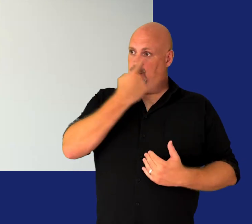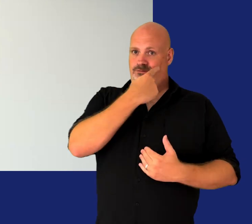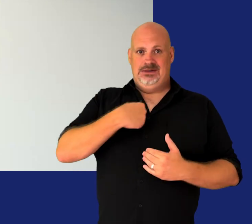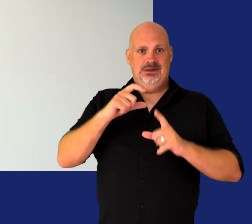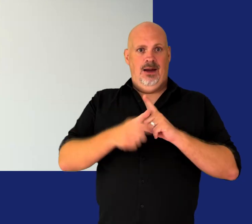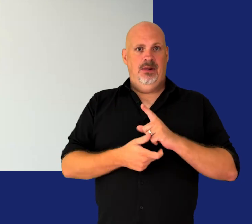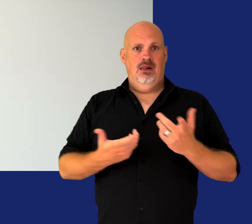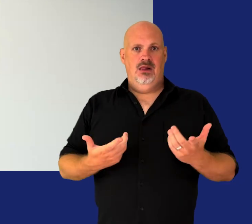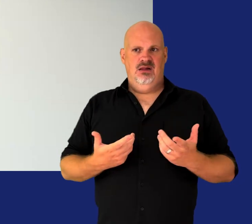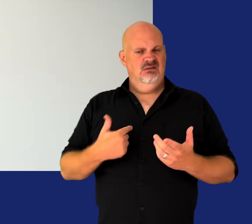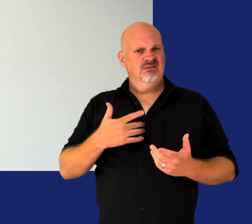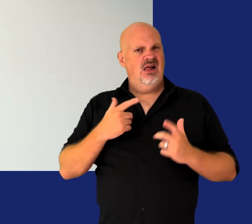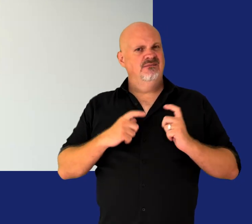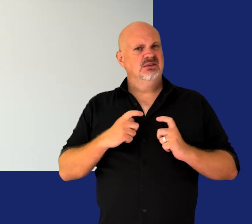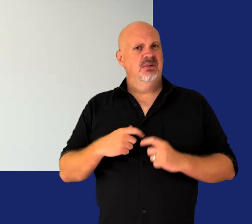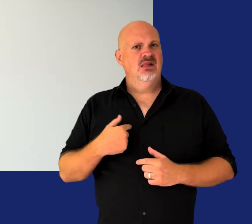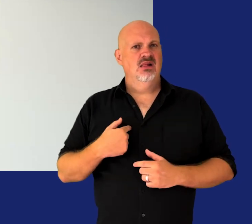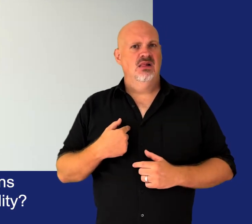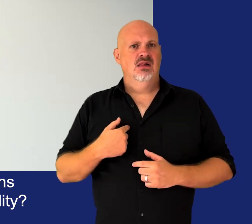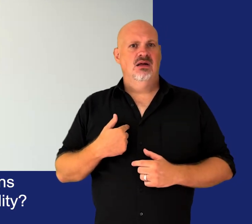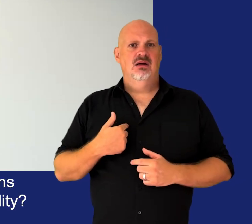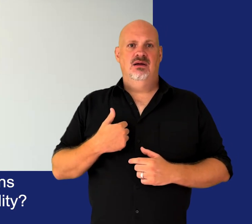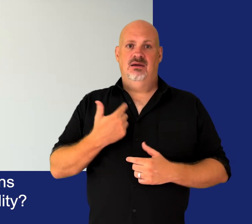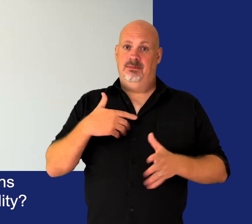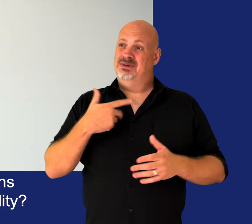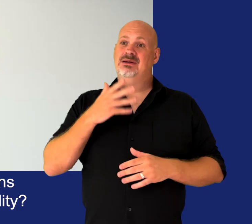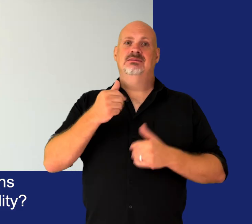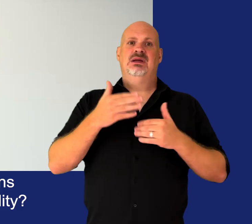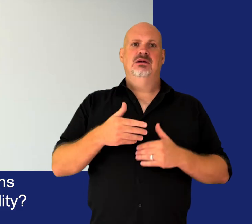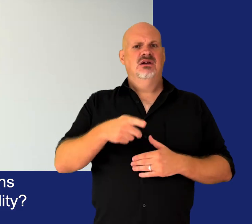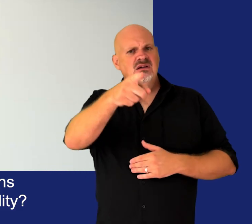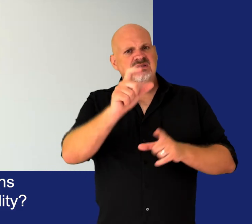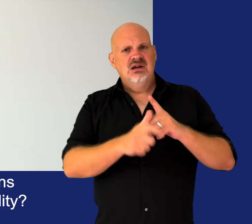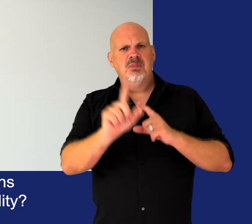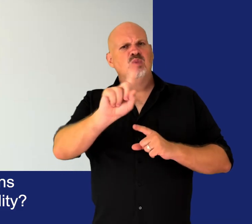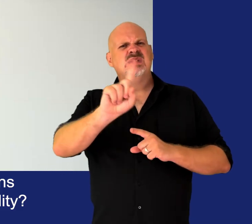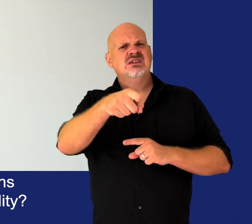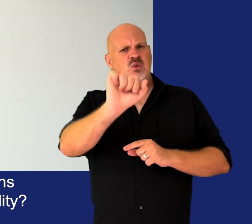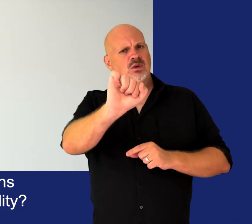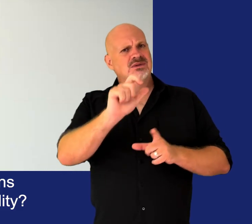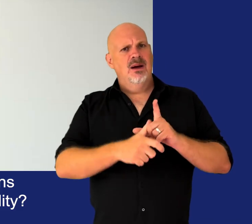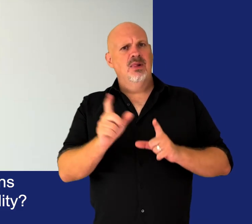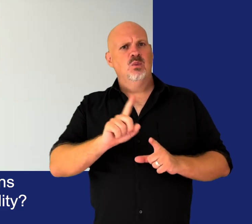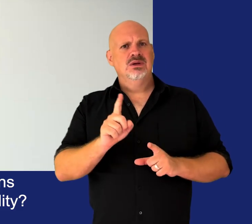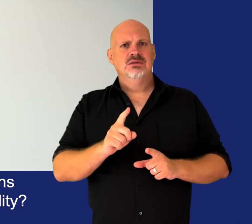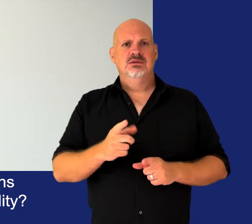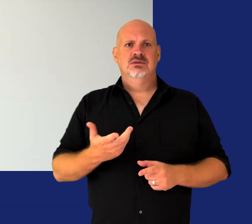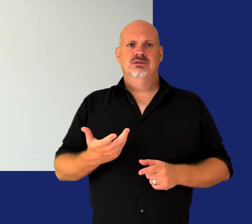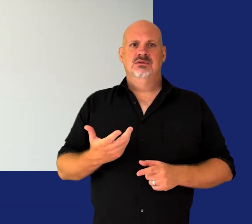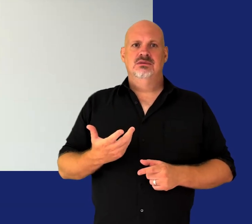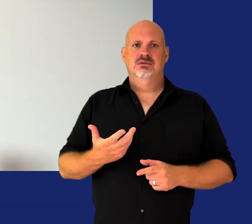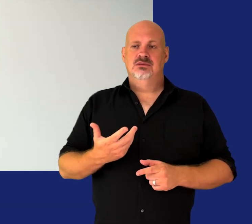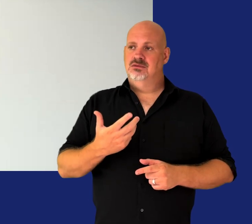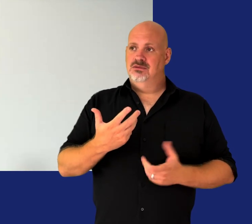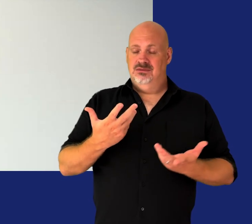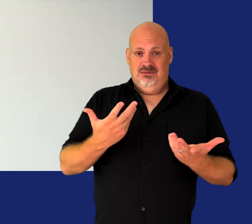to people, and that's quite uncomfortable. I've been at sessions where people have said, "What's your disability?" because